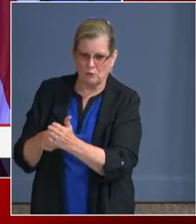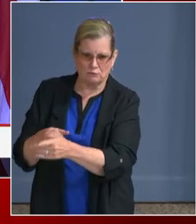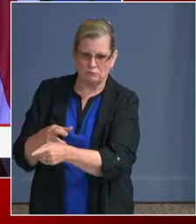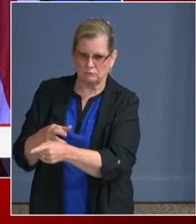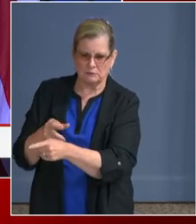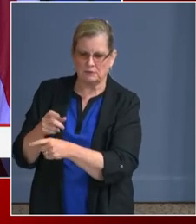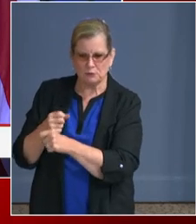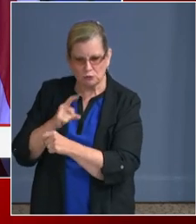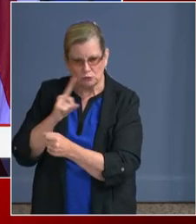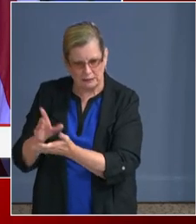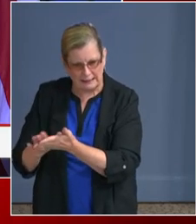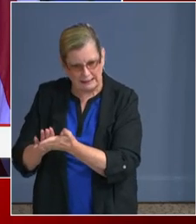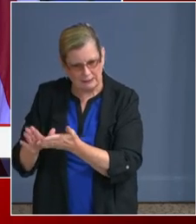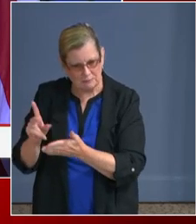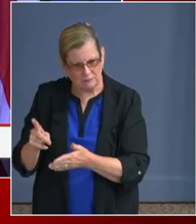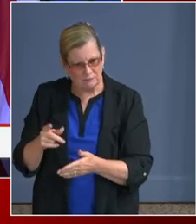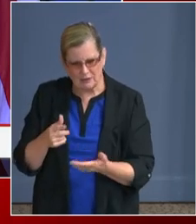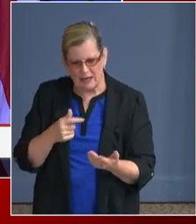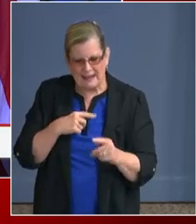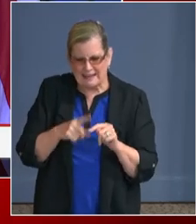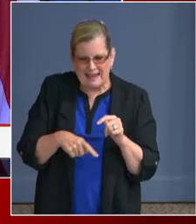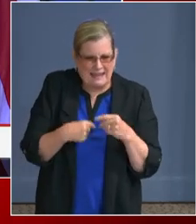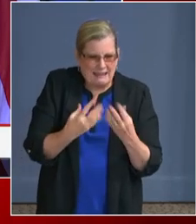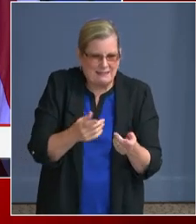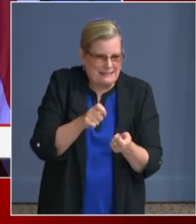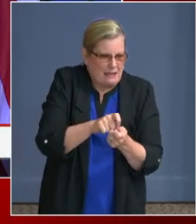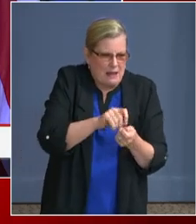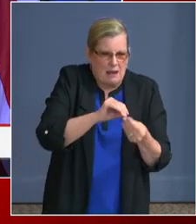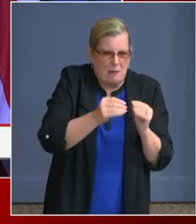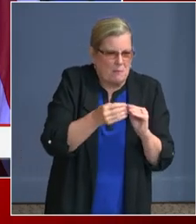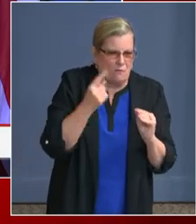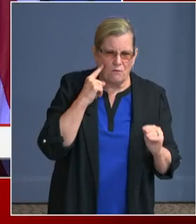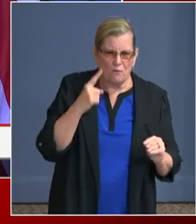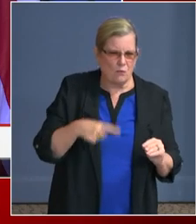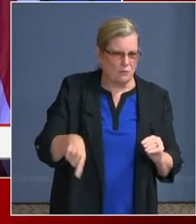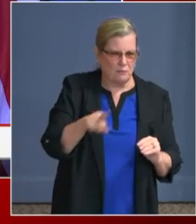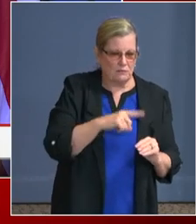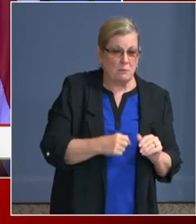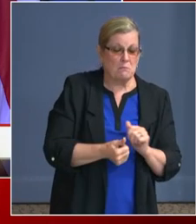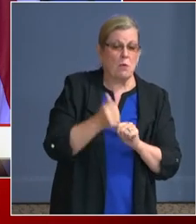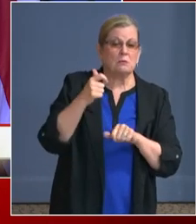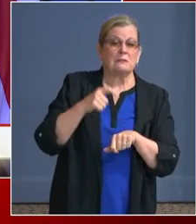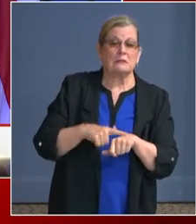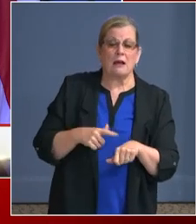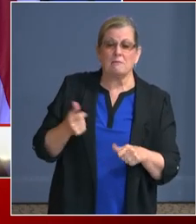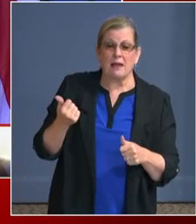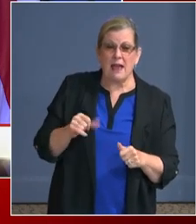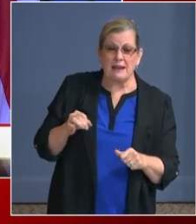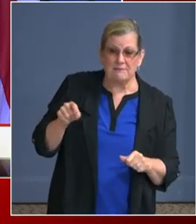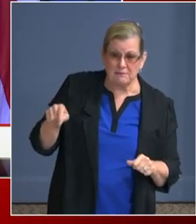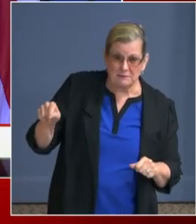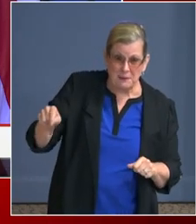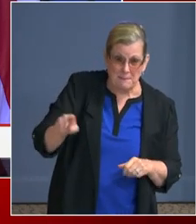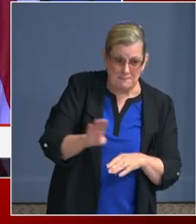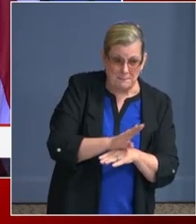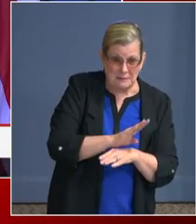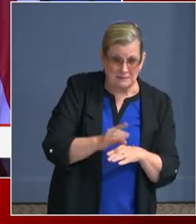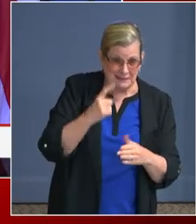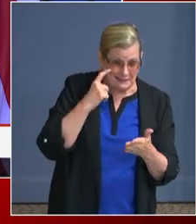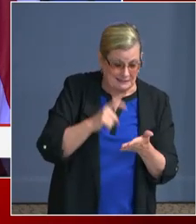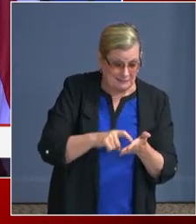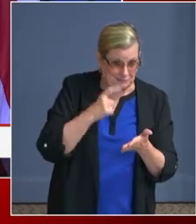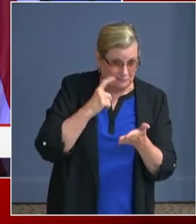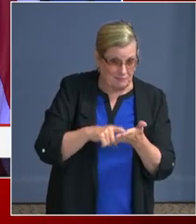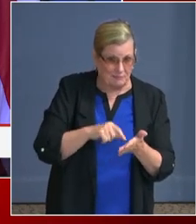I don't have the exact numbers for you, but in the vast majority of cases, when those instances are identified,